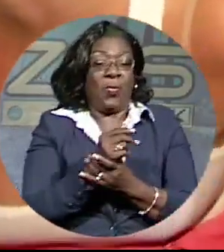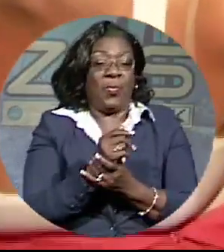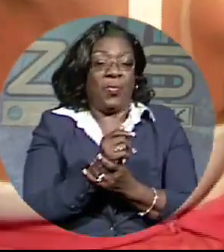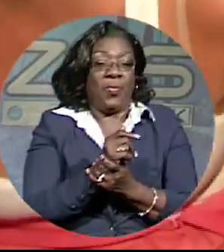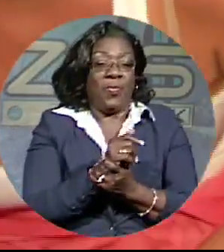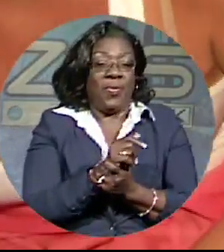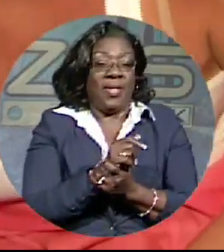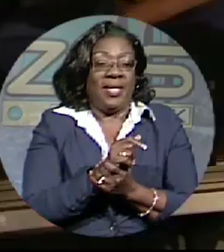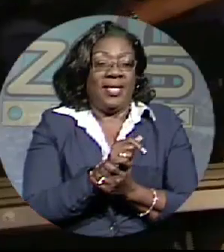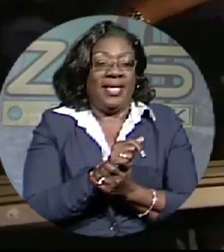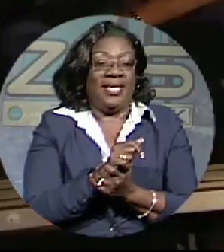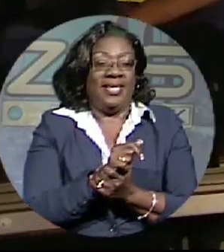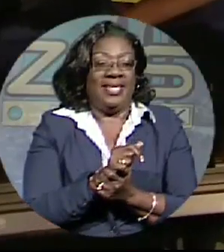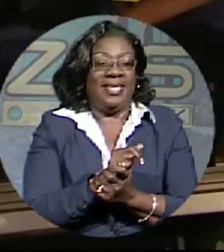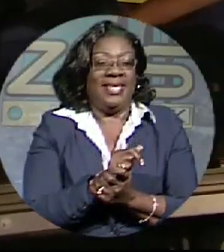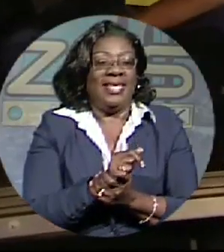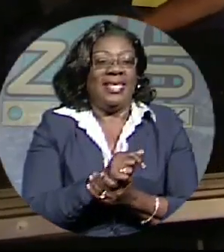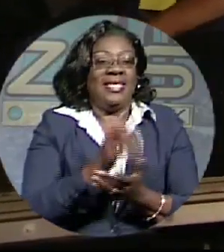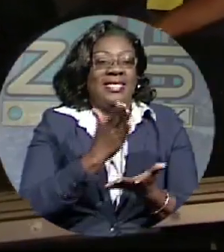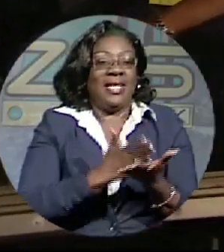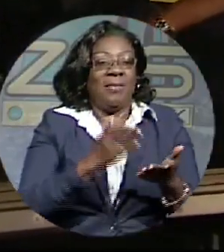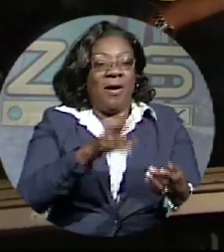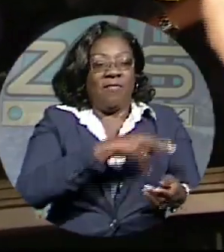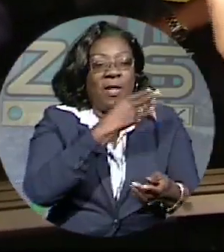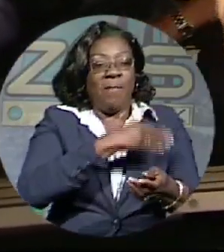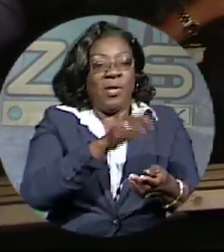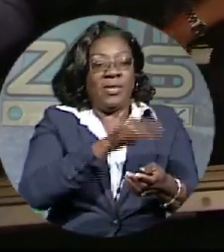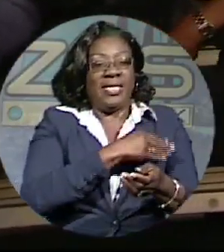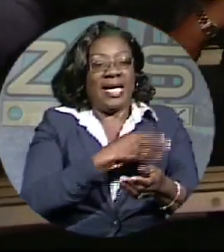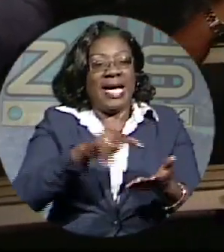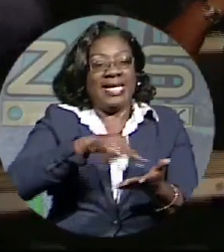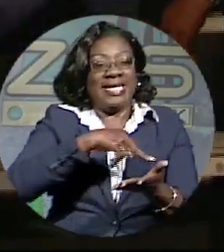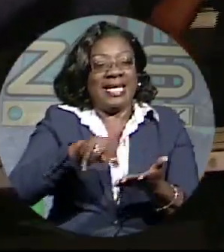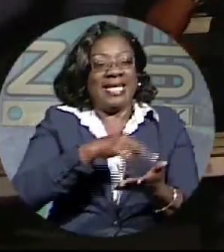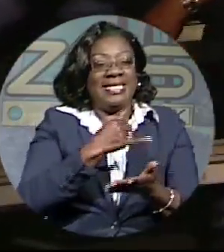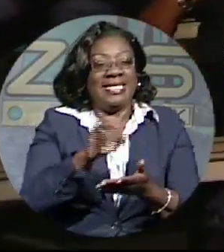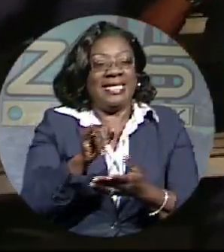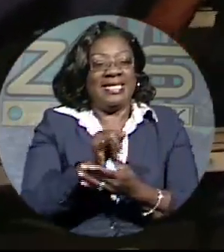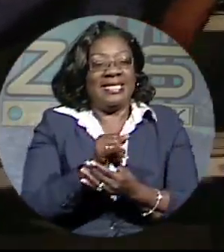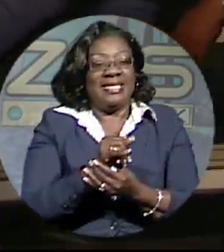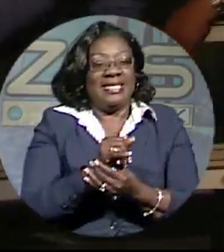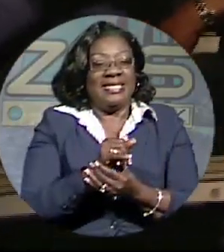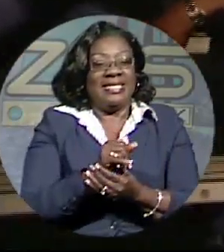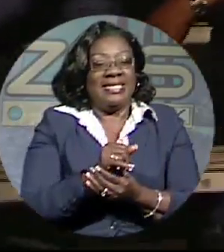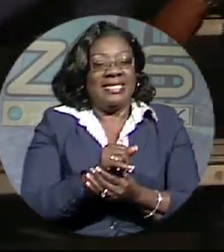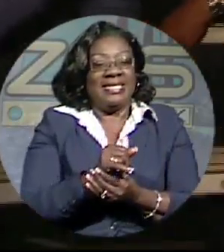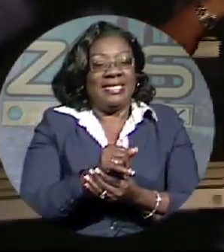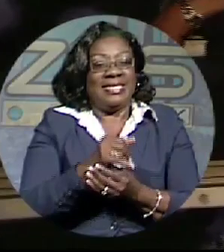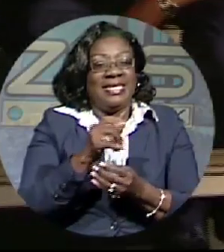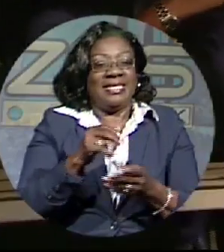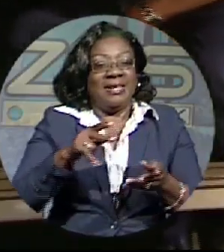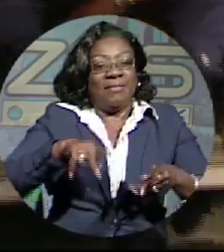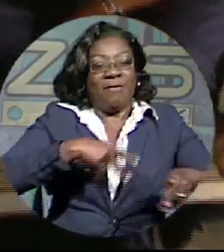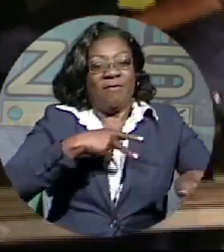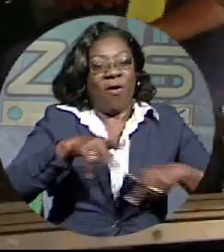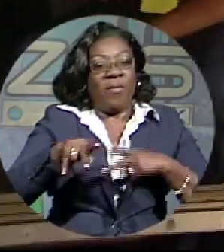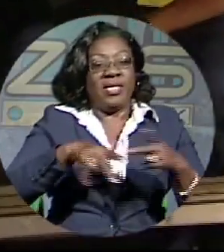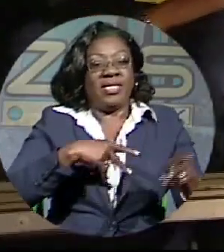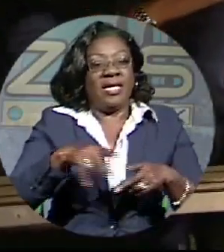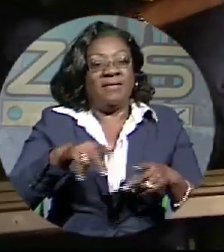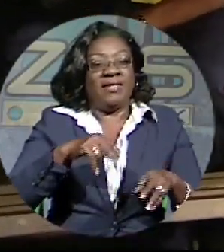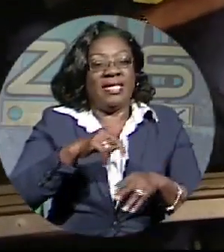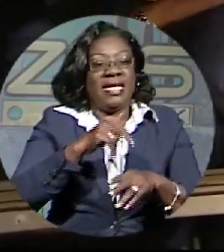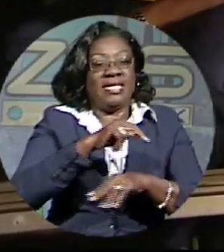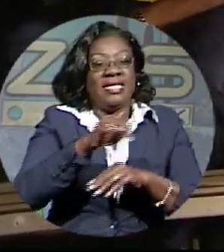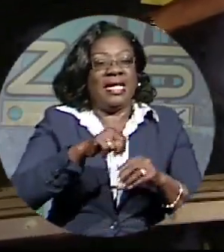best dance. No? Some of the music and they are dancing. I think it's a performance of the